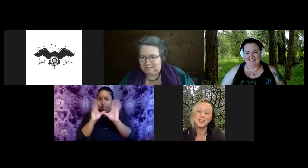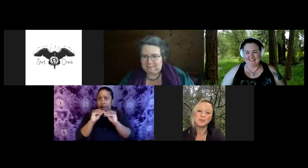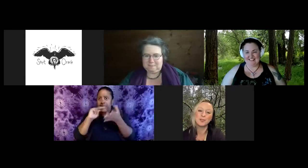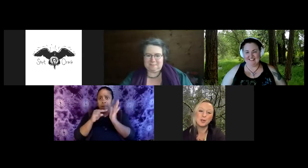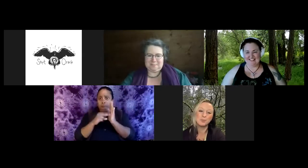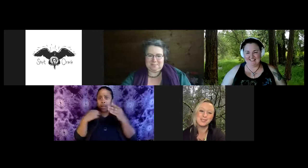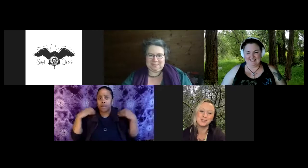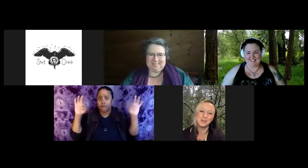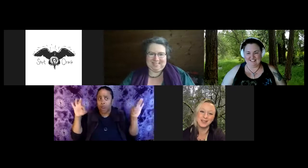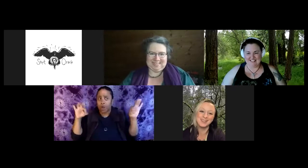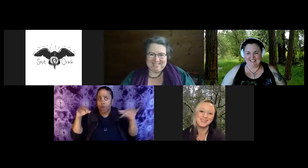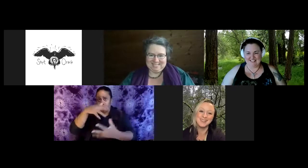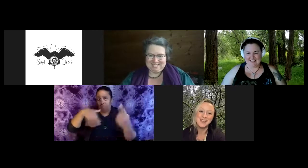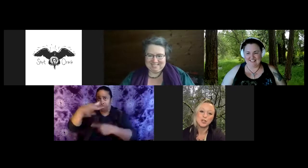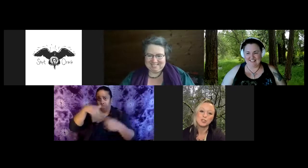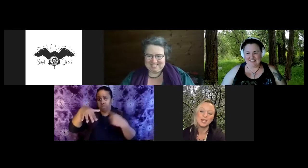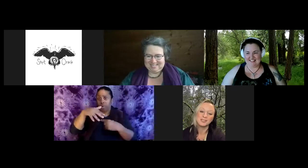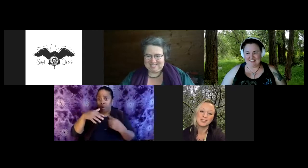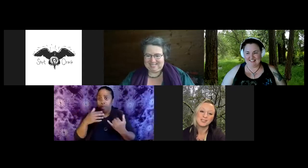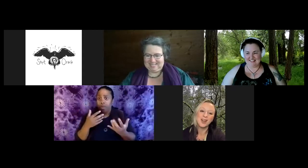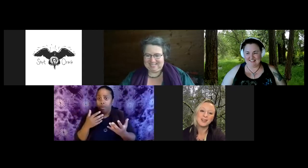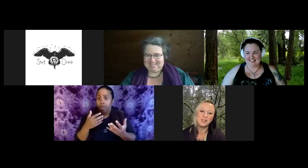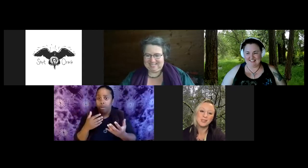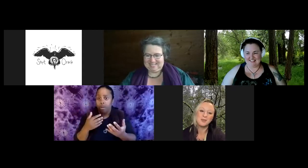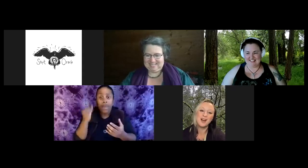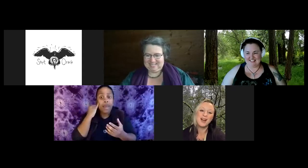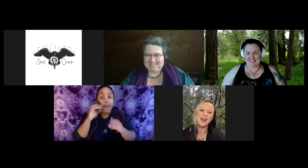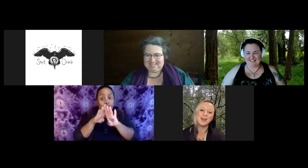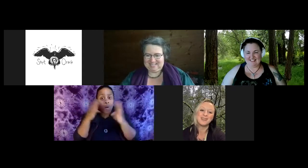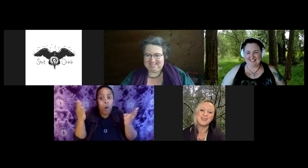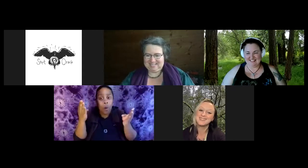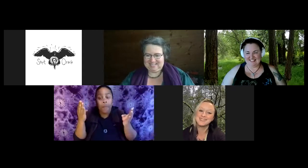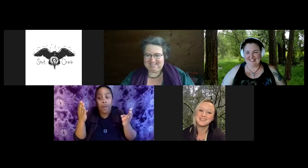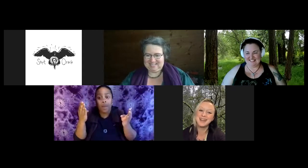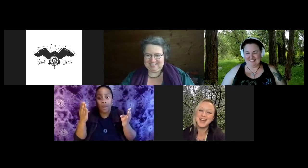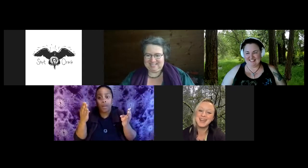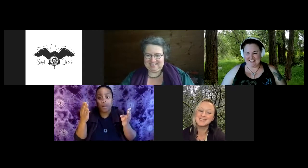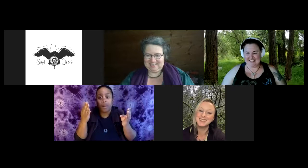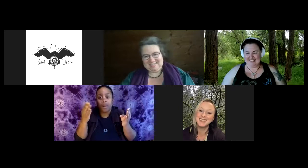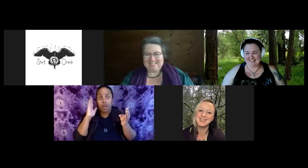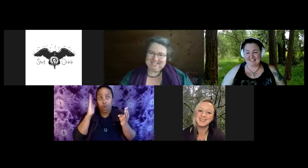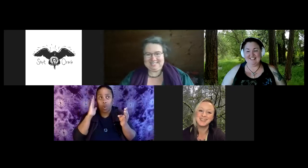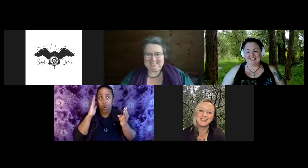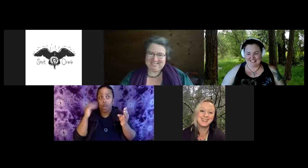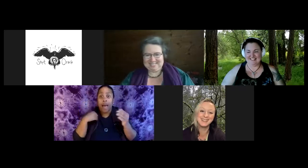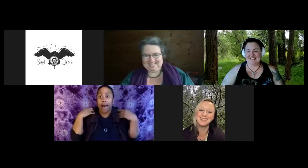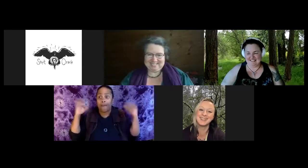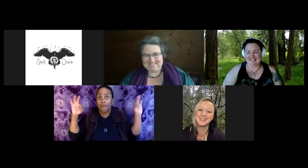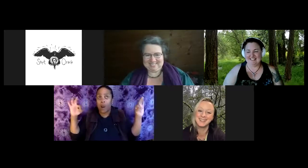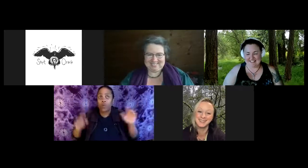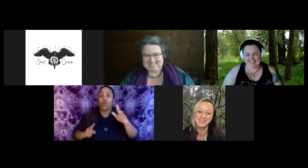Only if you're open to it. And chances are you are, because you're asking.